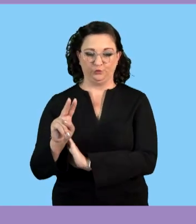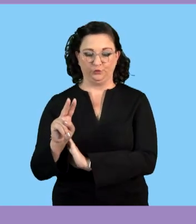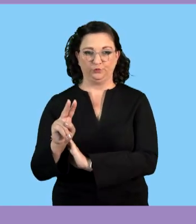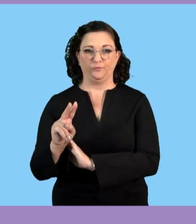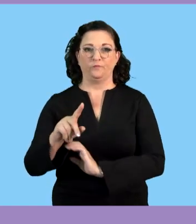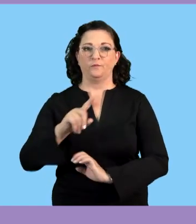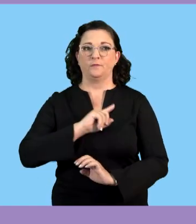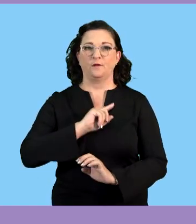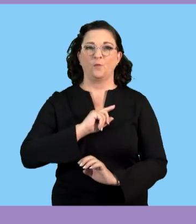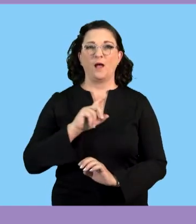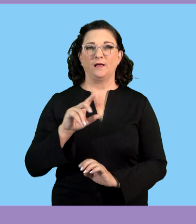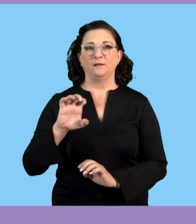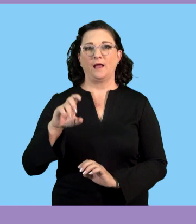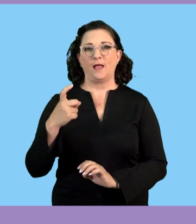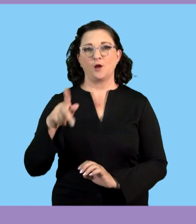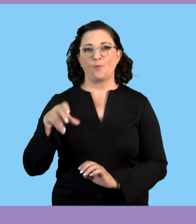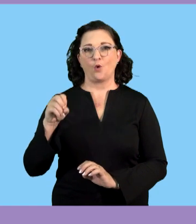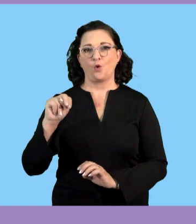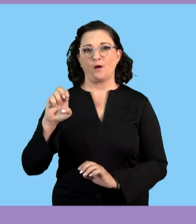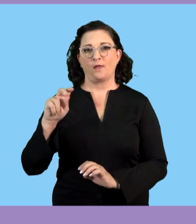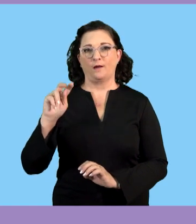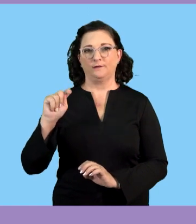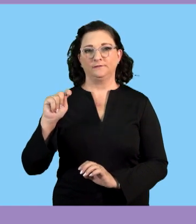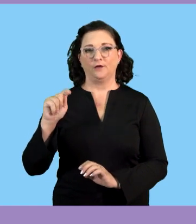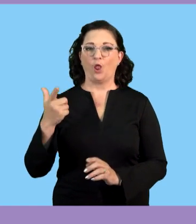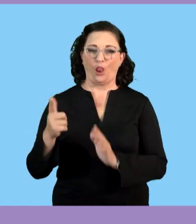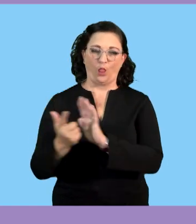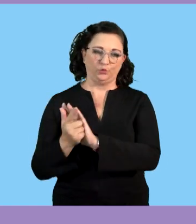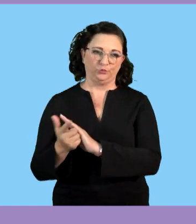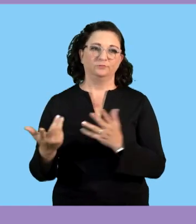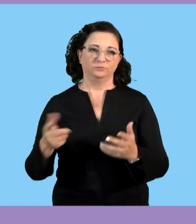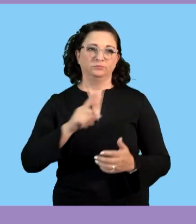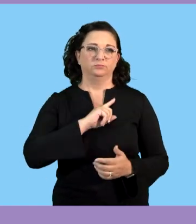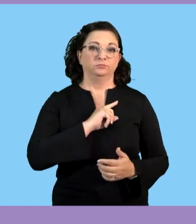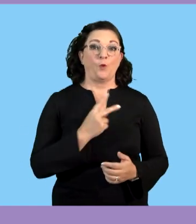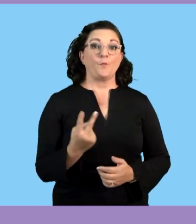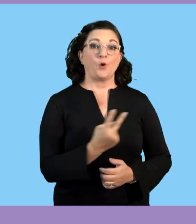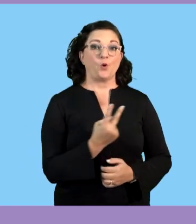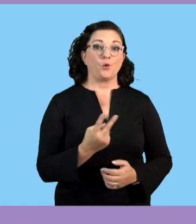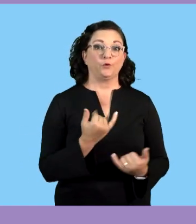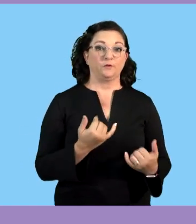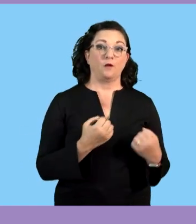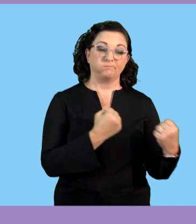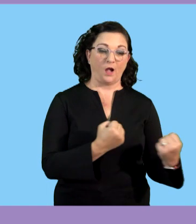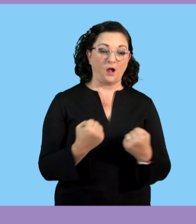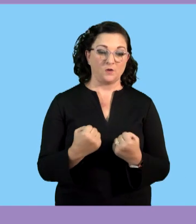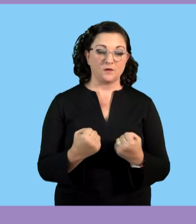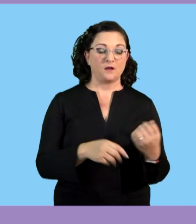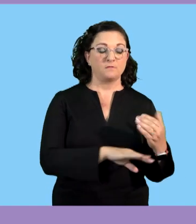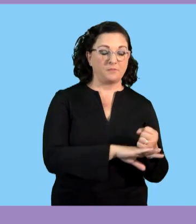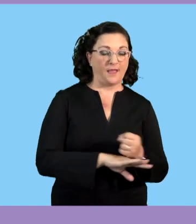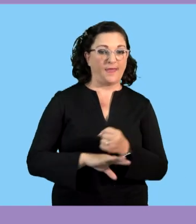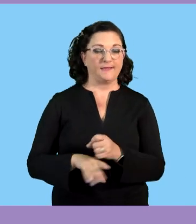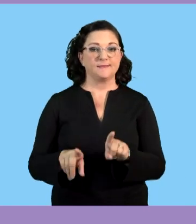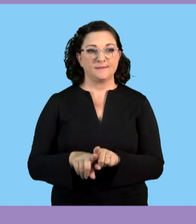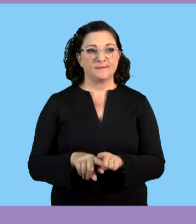That's according to our exponent laws. Now, because the 2 powers are equal to each other, we are now, and they do have the